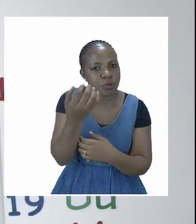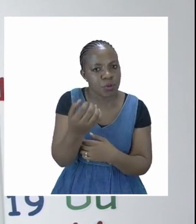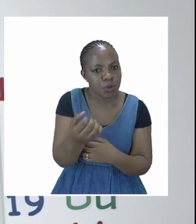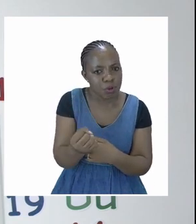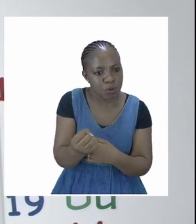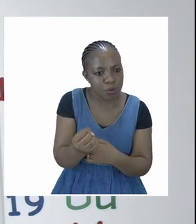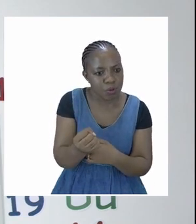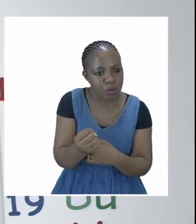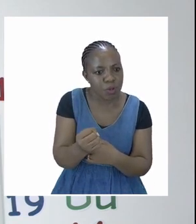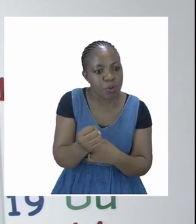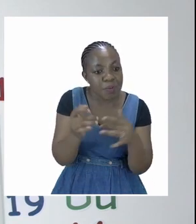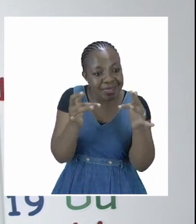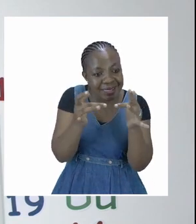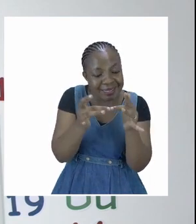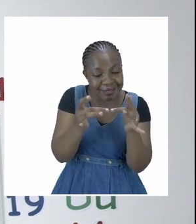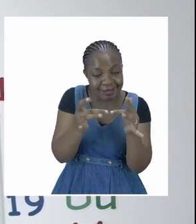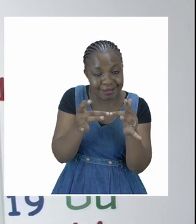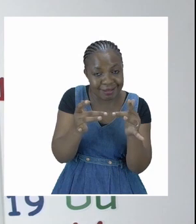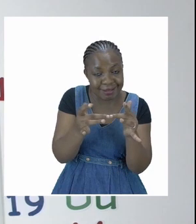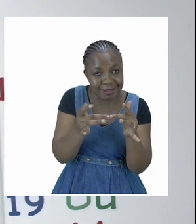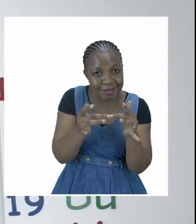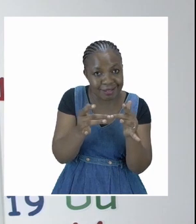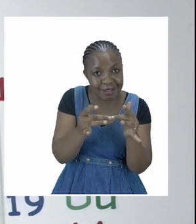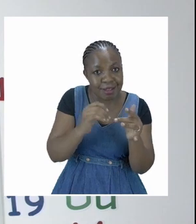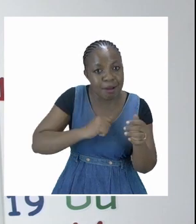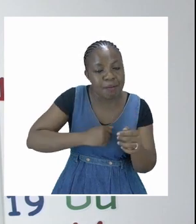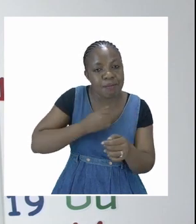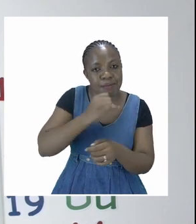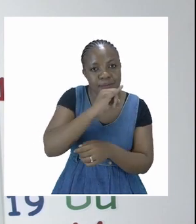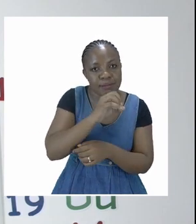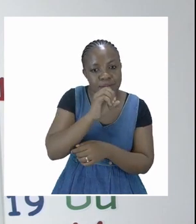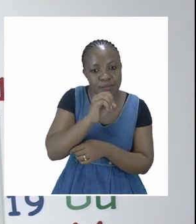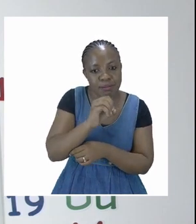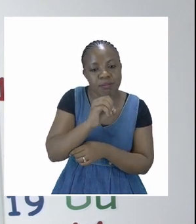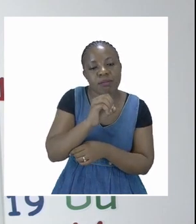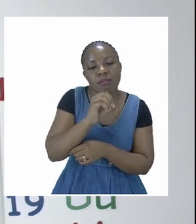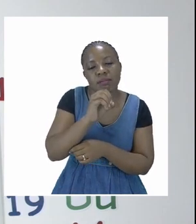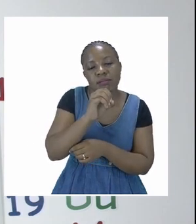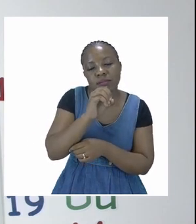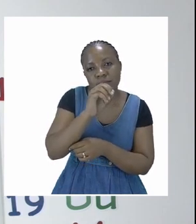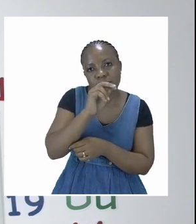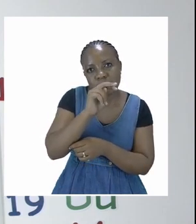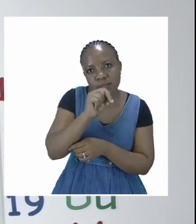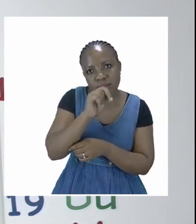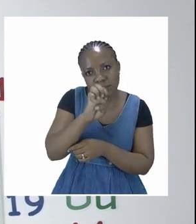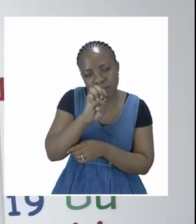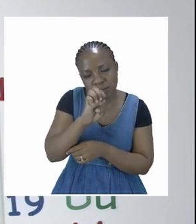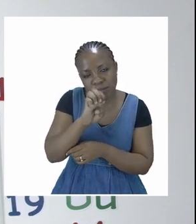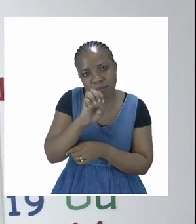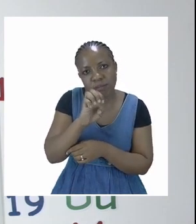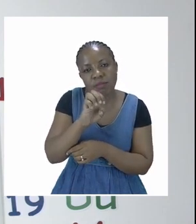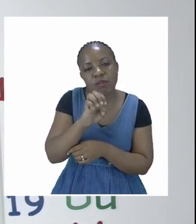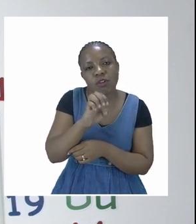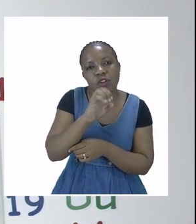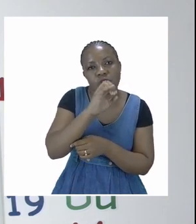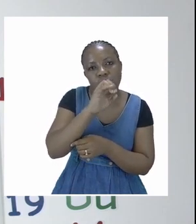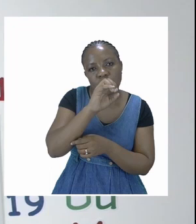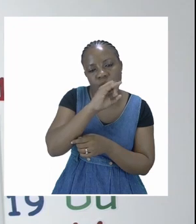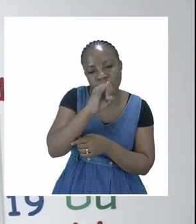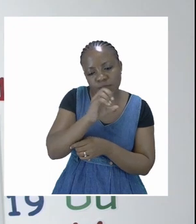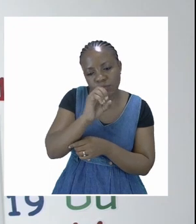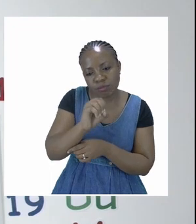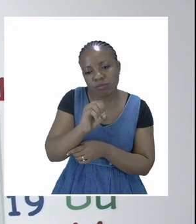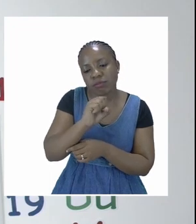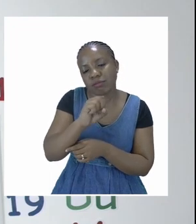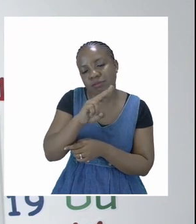our online platforms, MyZone and Zoshi Facebook pages, and in addition,